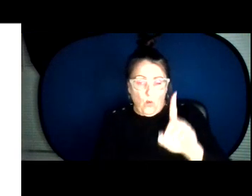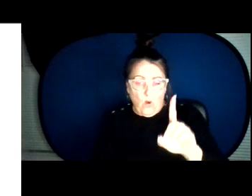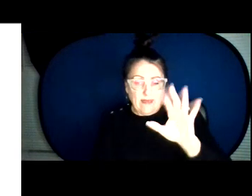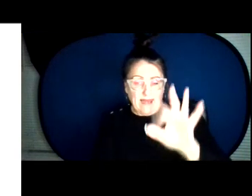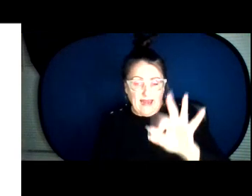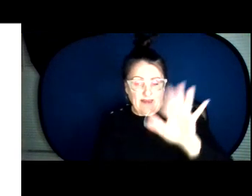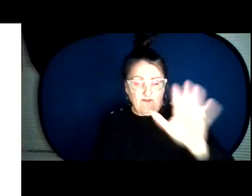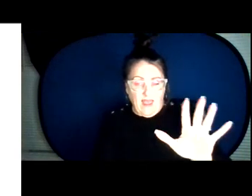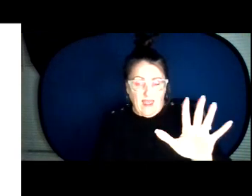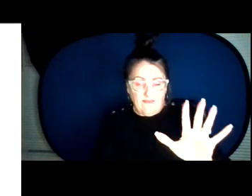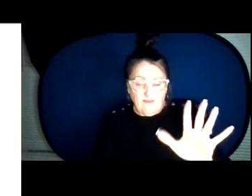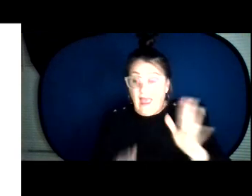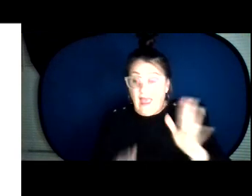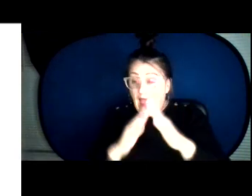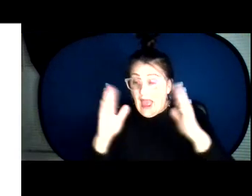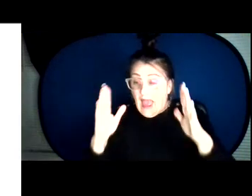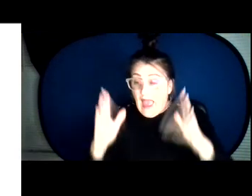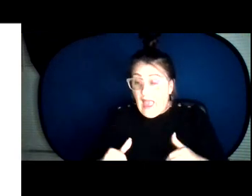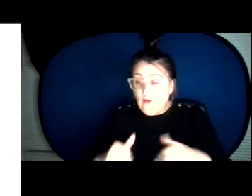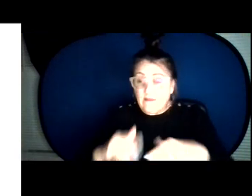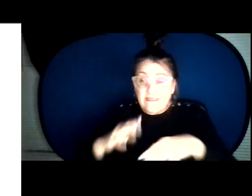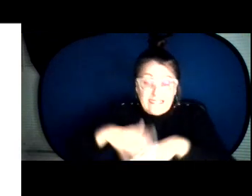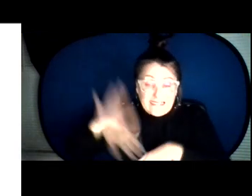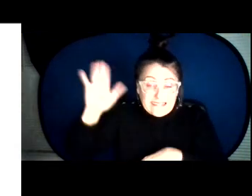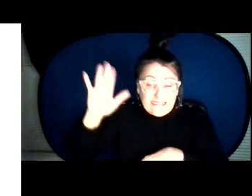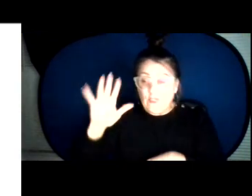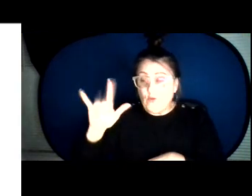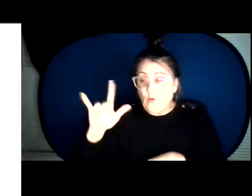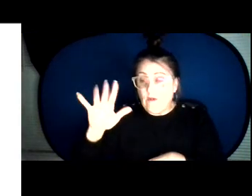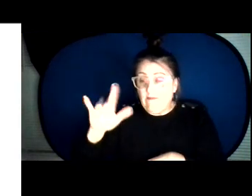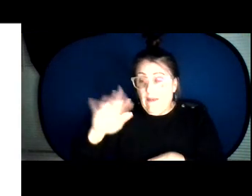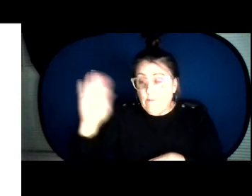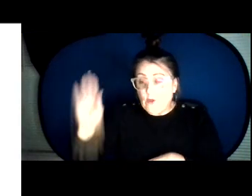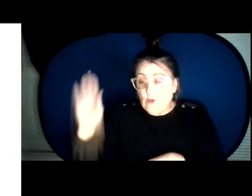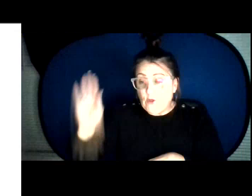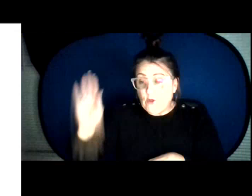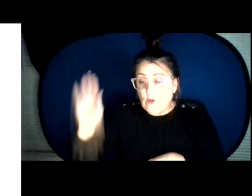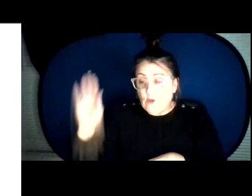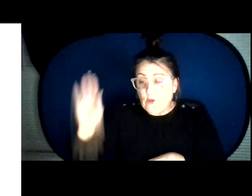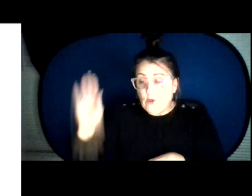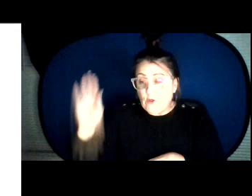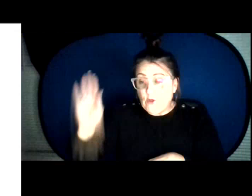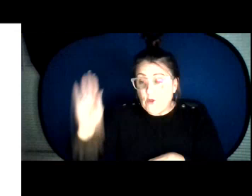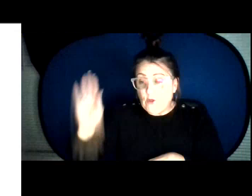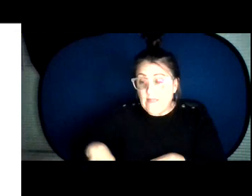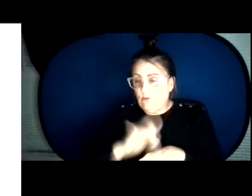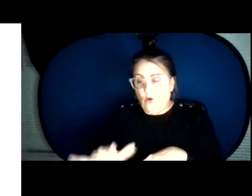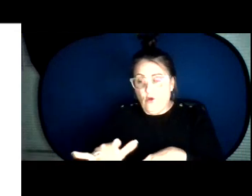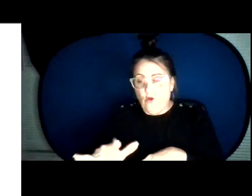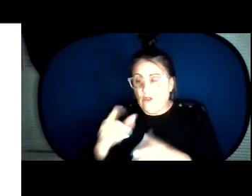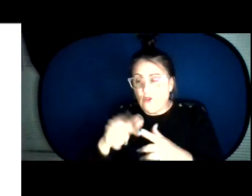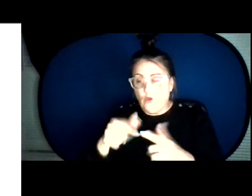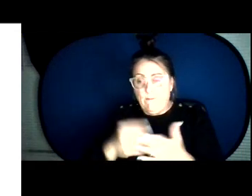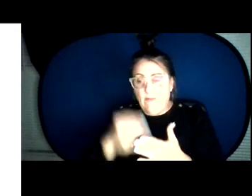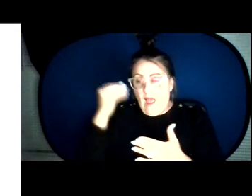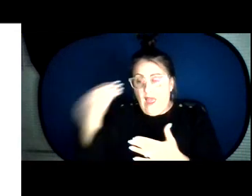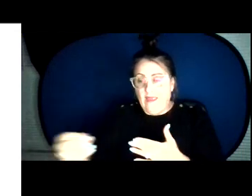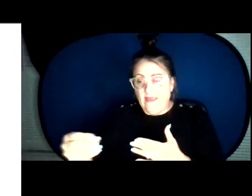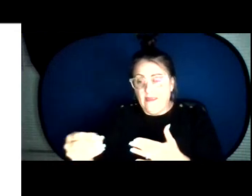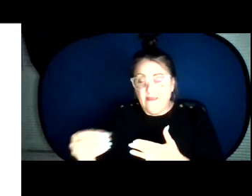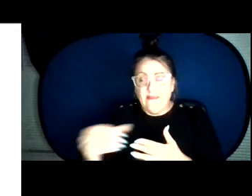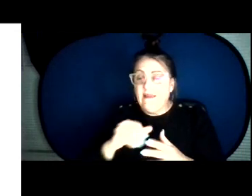Because housing expenses exceed 25% of household income, the tenant is ineligible to purchase at an affordable price pursuant to the Roberti